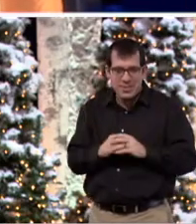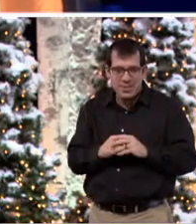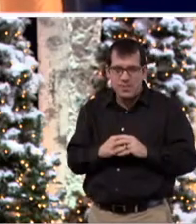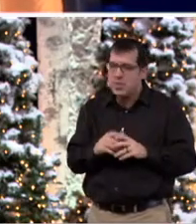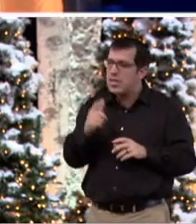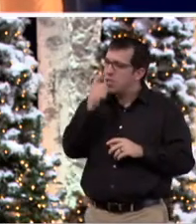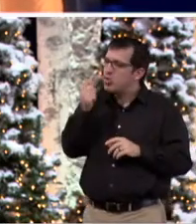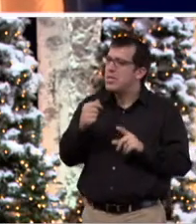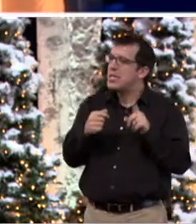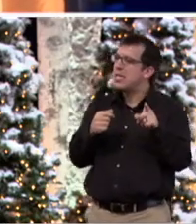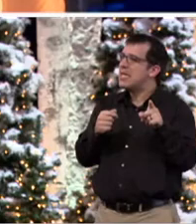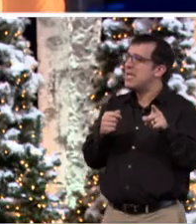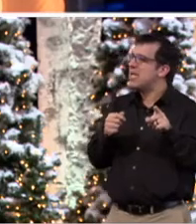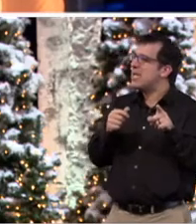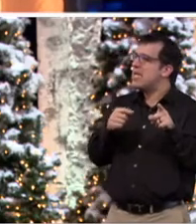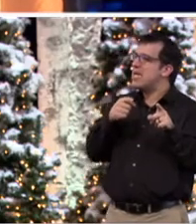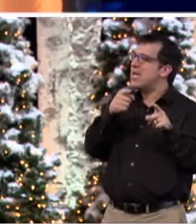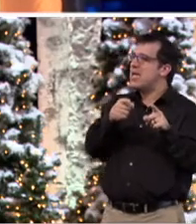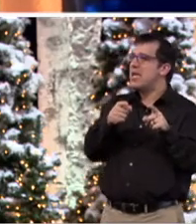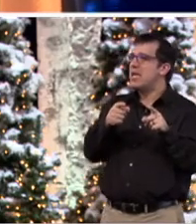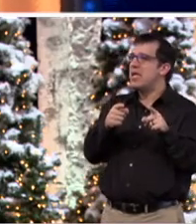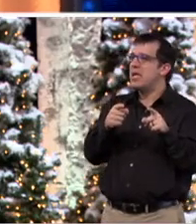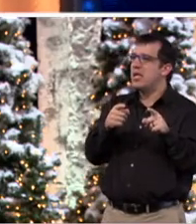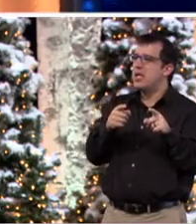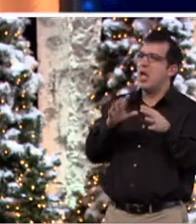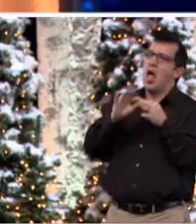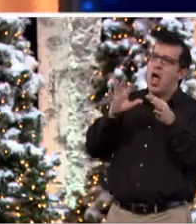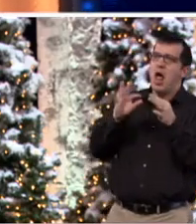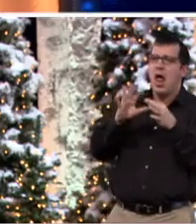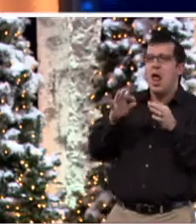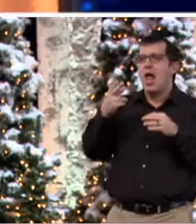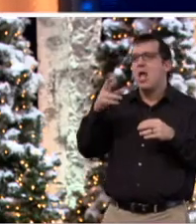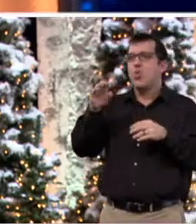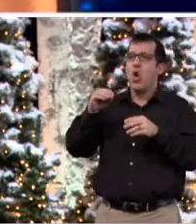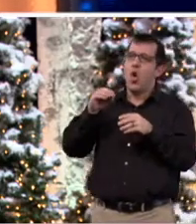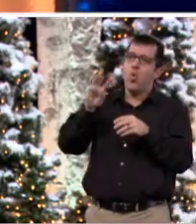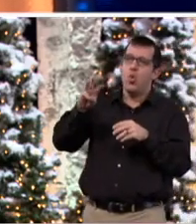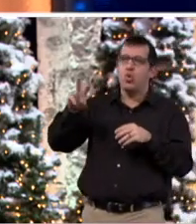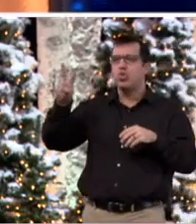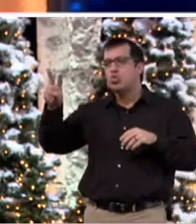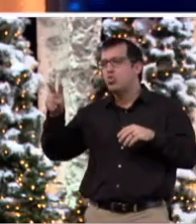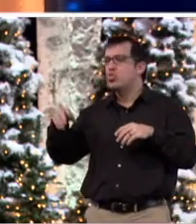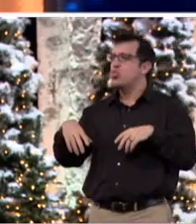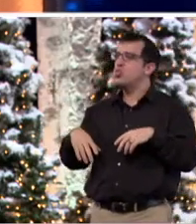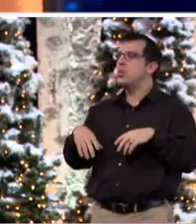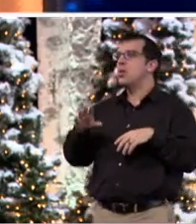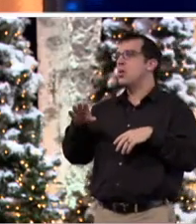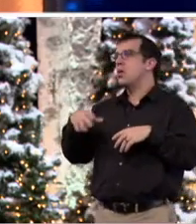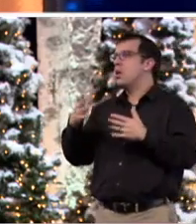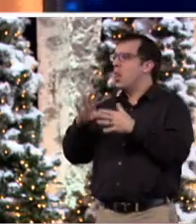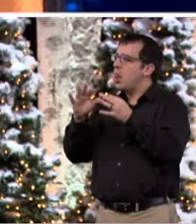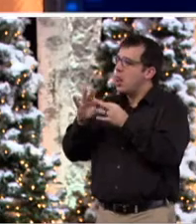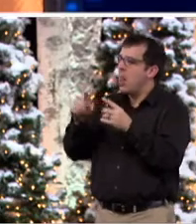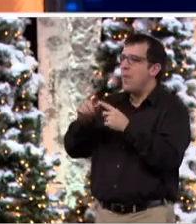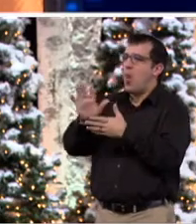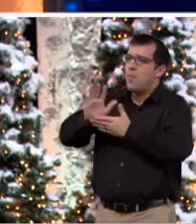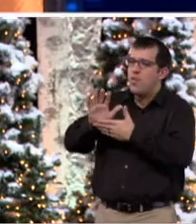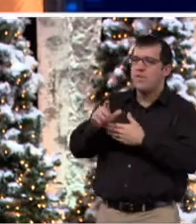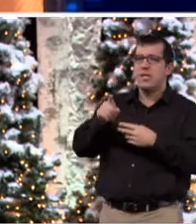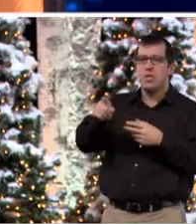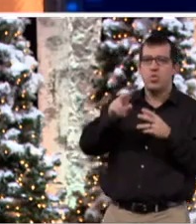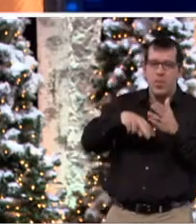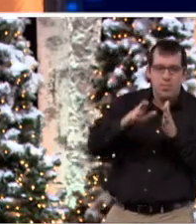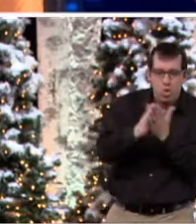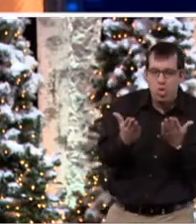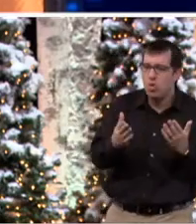never talked about being a hero in World War II. Or he never talked about movies he saw, books he